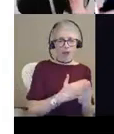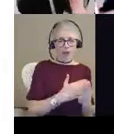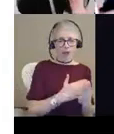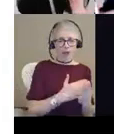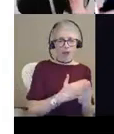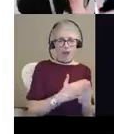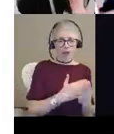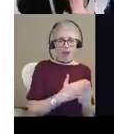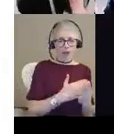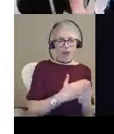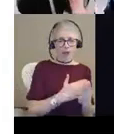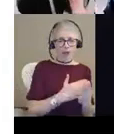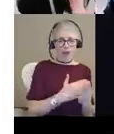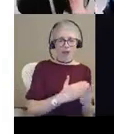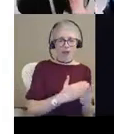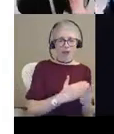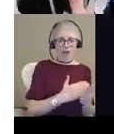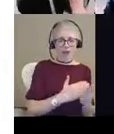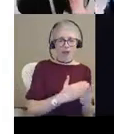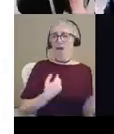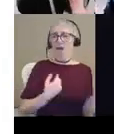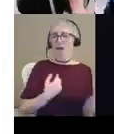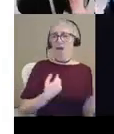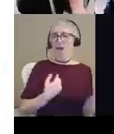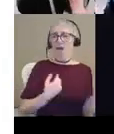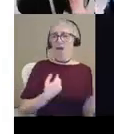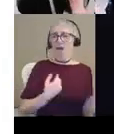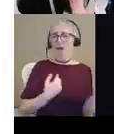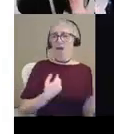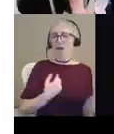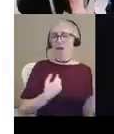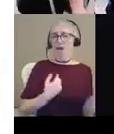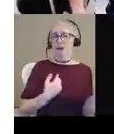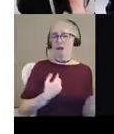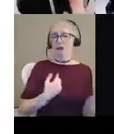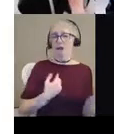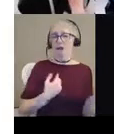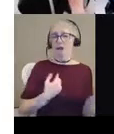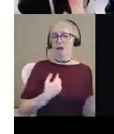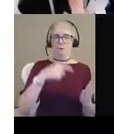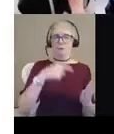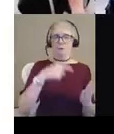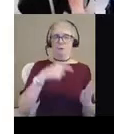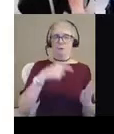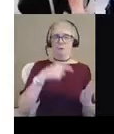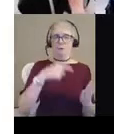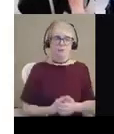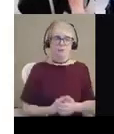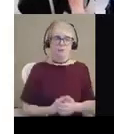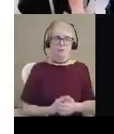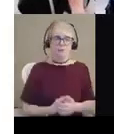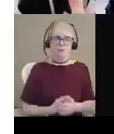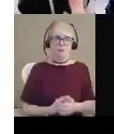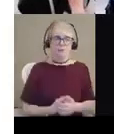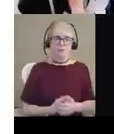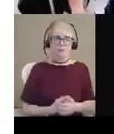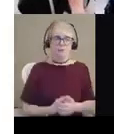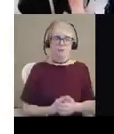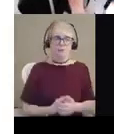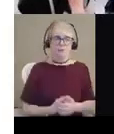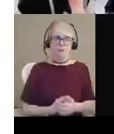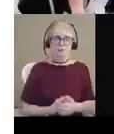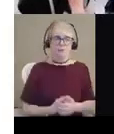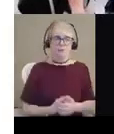very useful. There's a whole range of different recommendations they make. But I think for me, there are three things that they kind of drills down